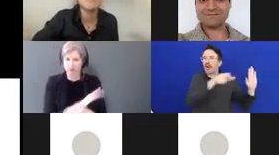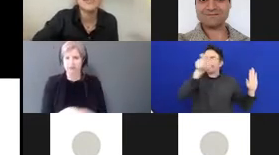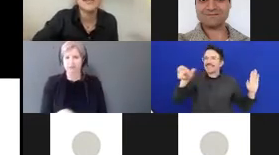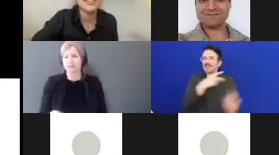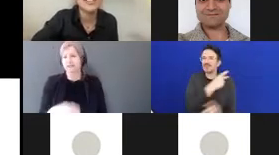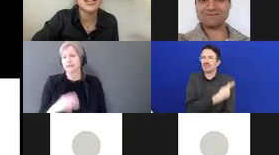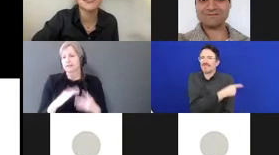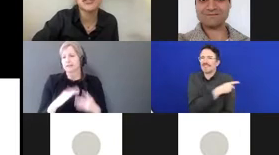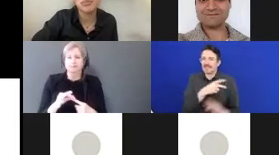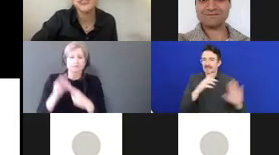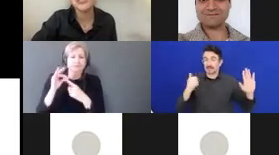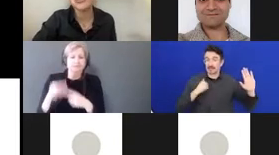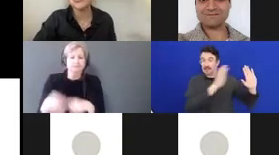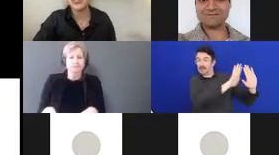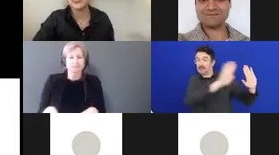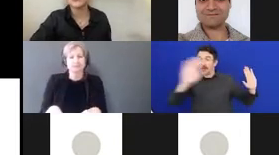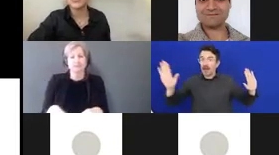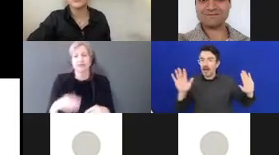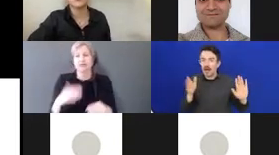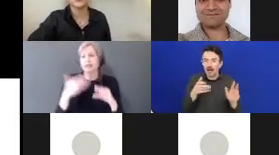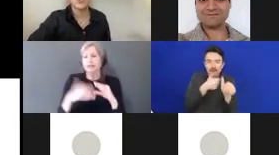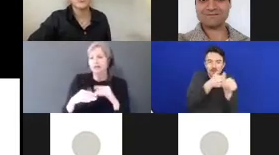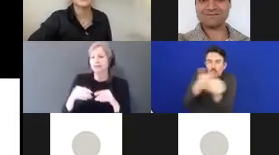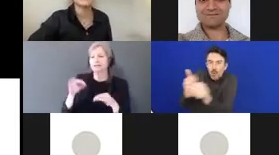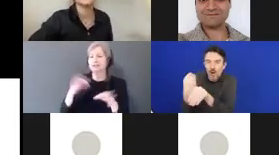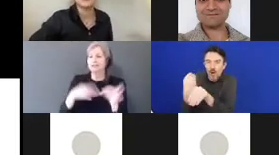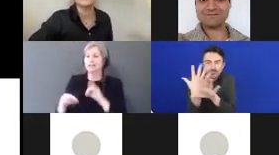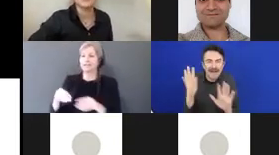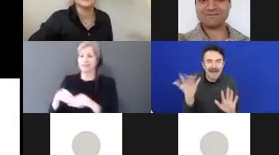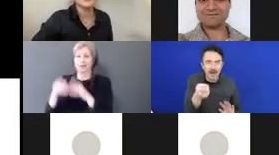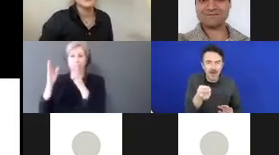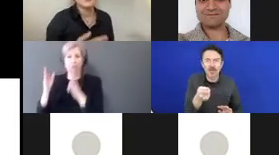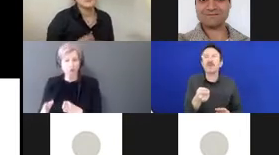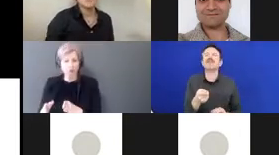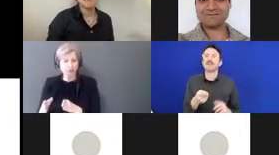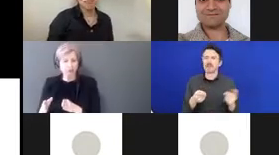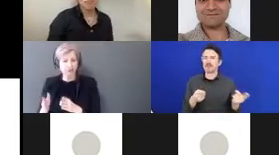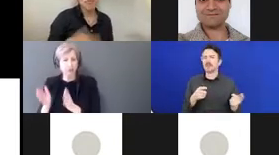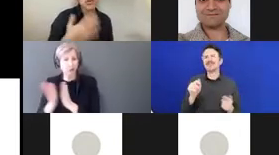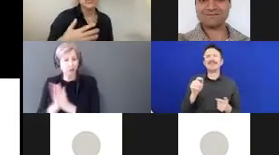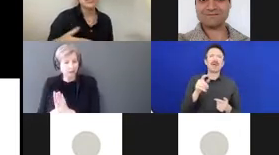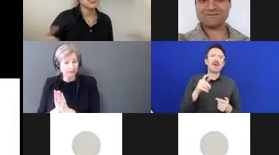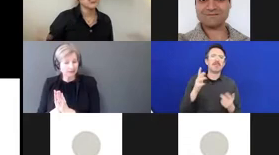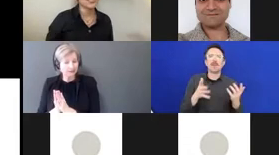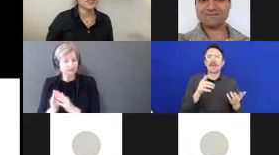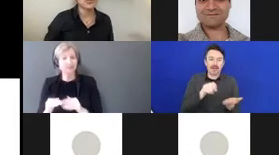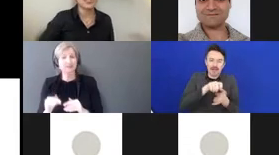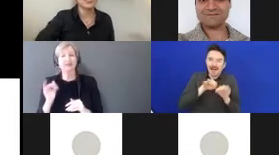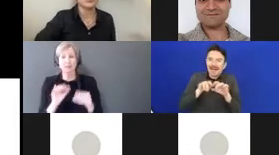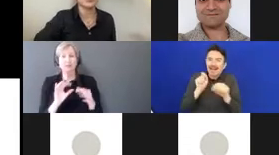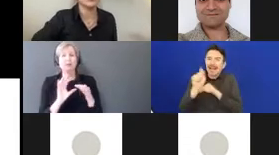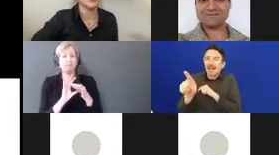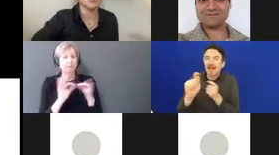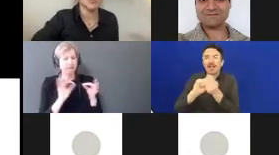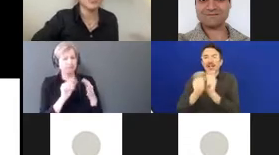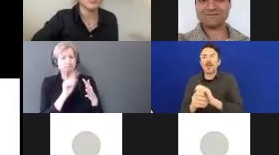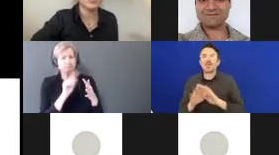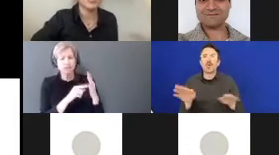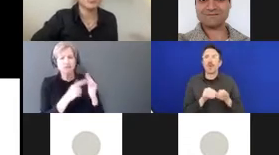like email instead of in-person submissions for service requests was something that was mentioned in a few